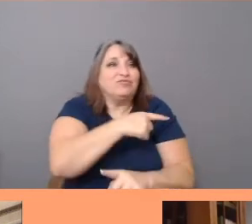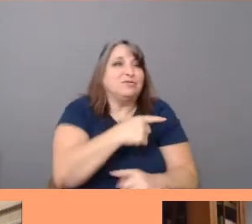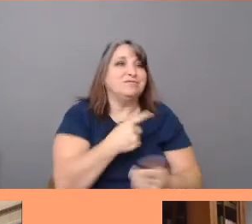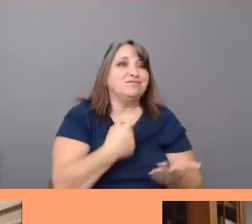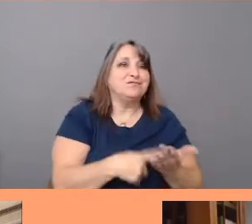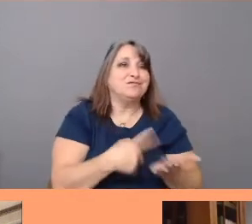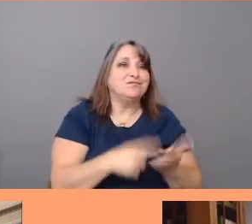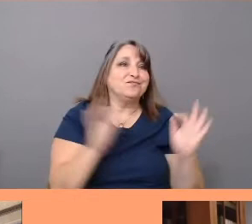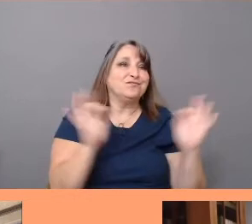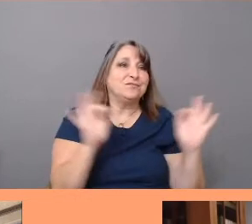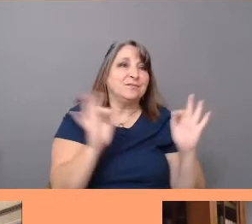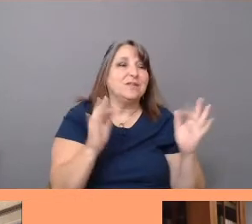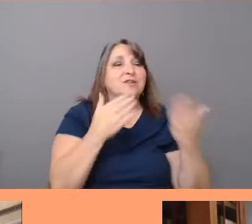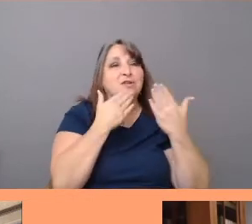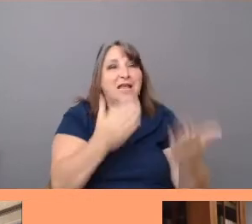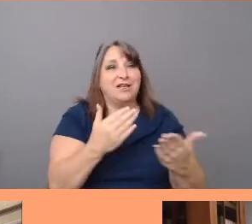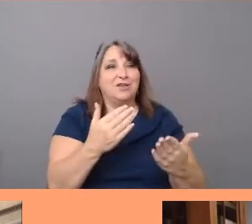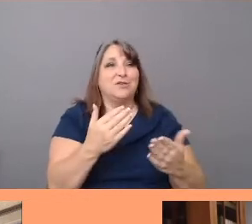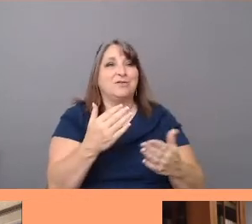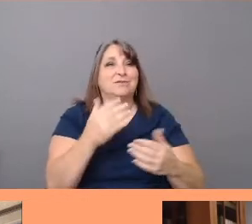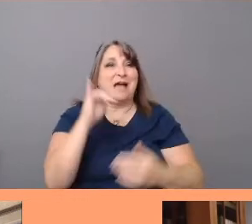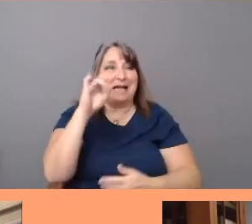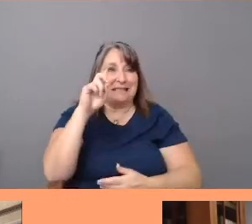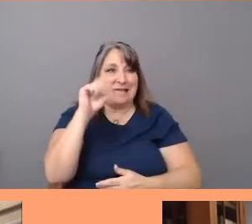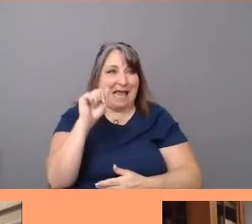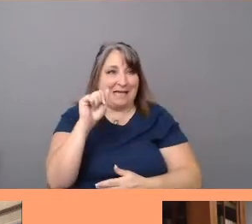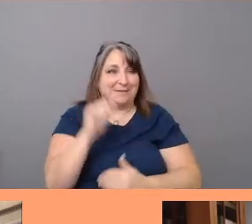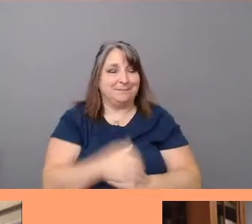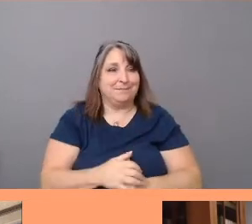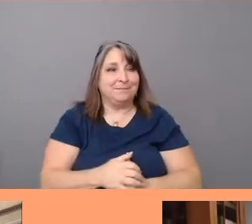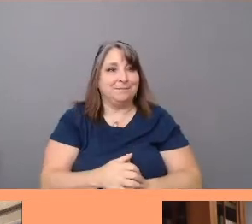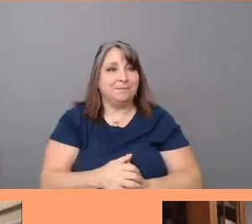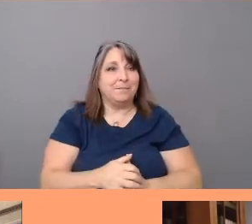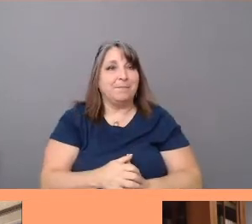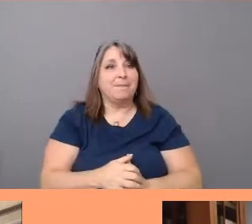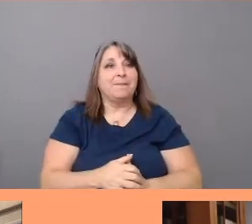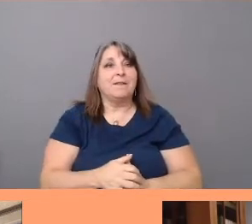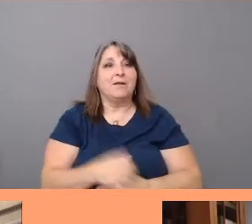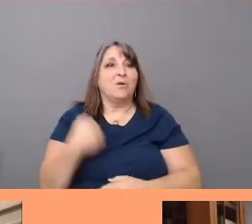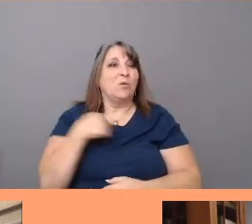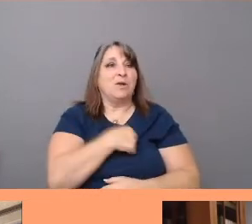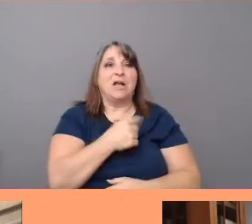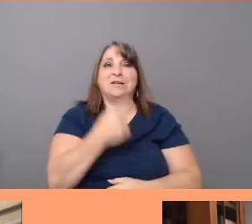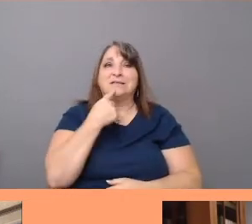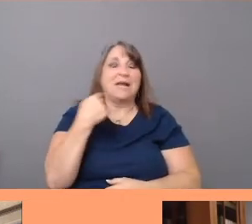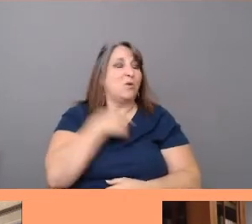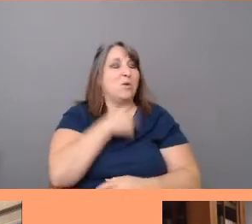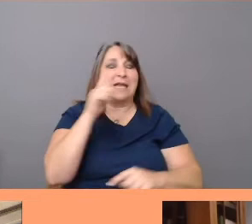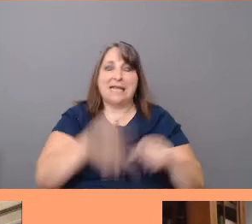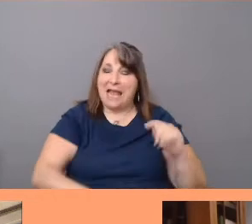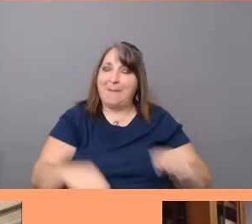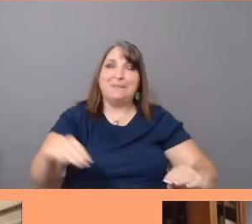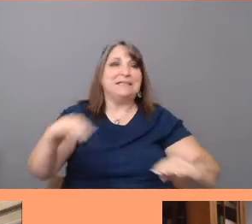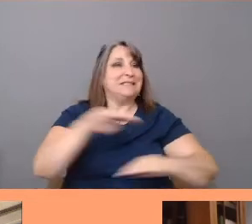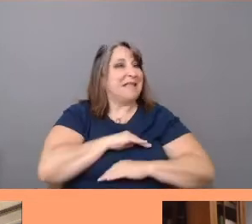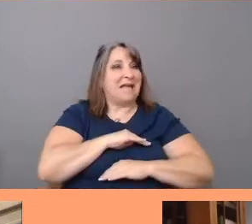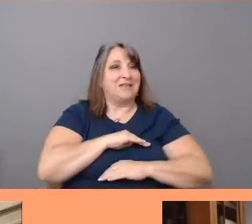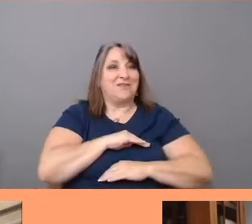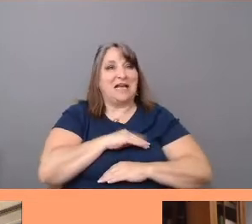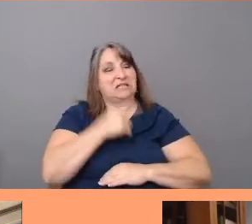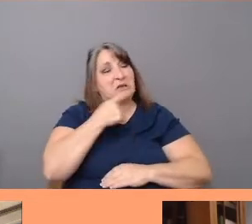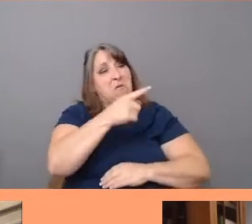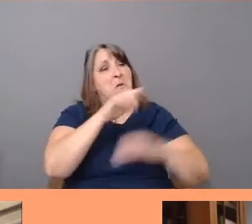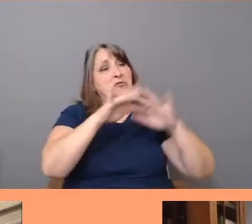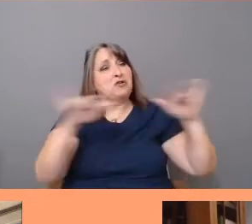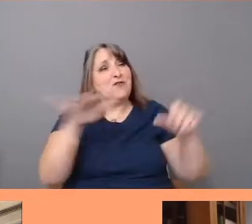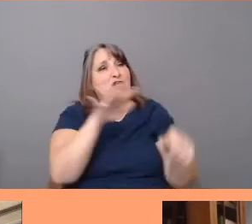our family at IDA. So what we're saying is that we can't be satisfied anymore with the diversity initiatives or